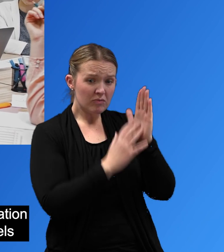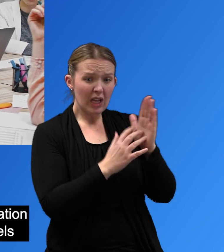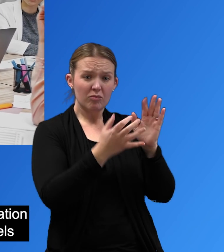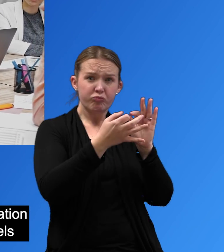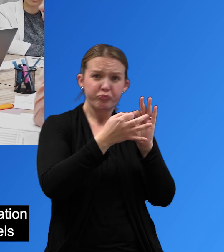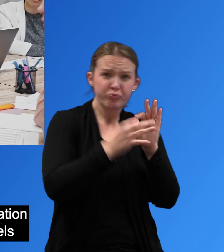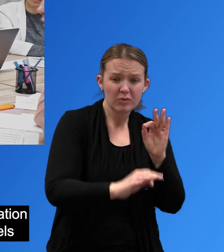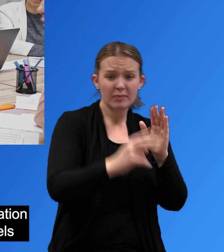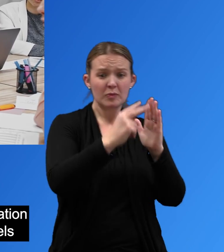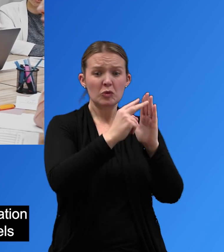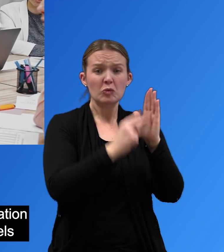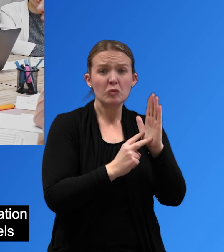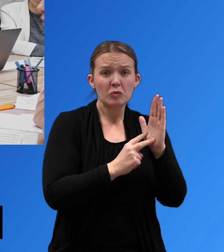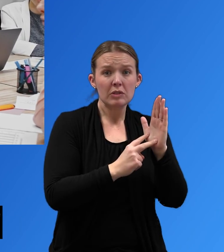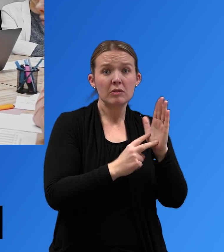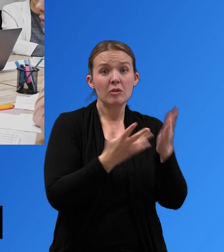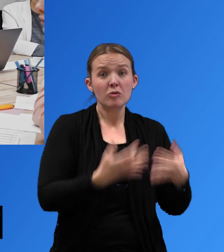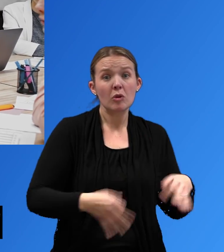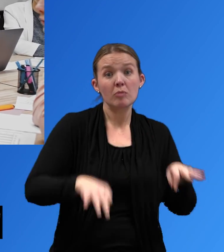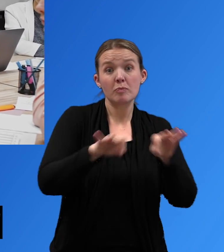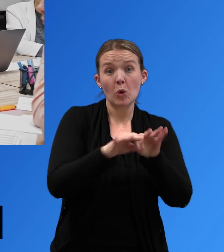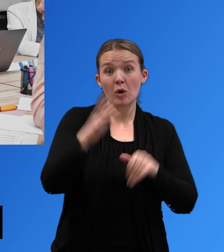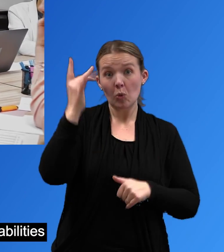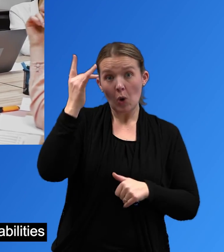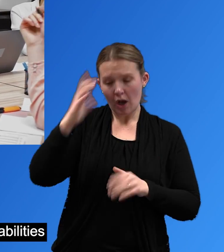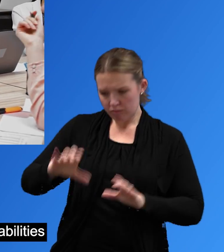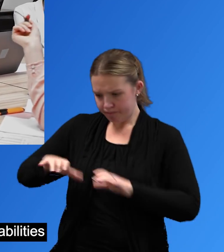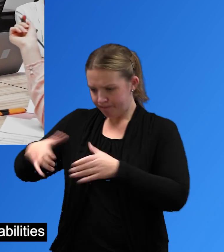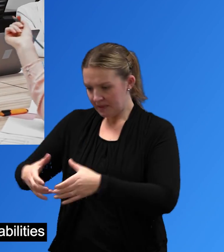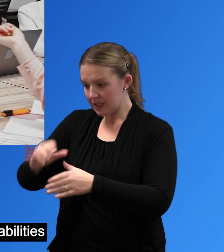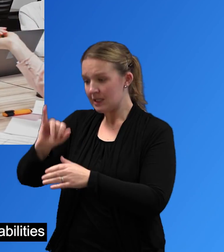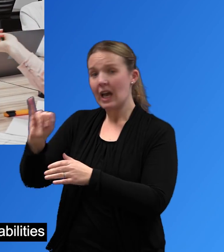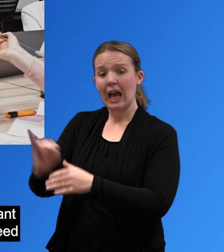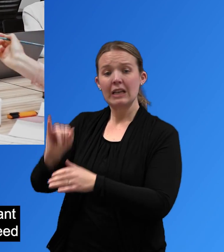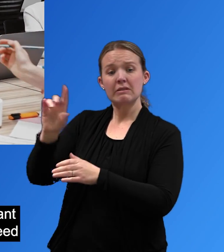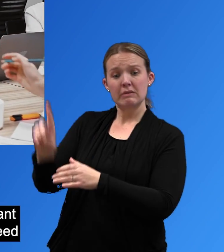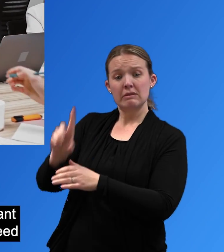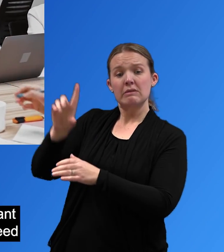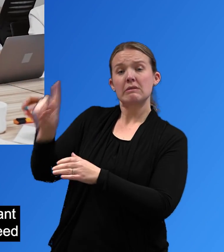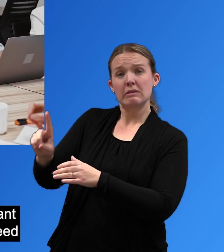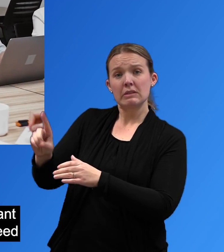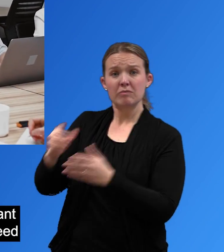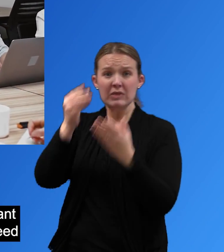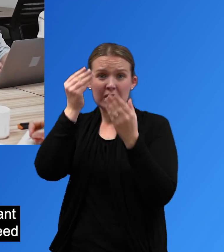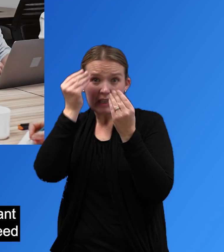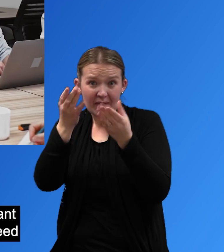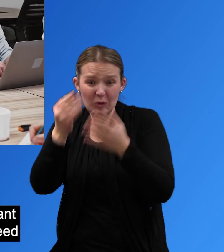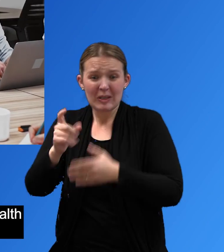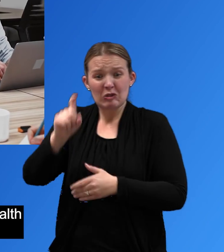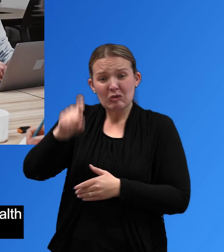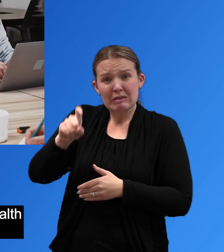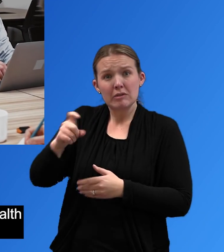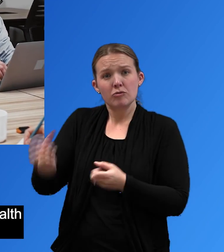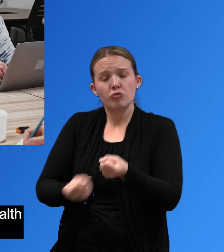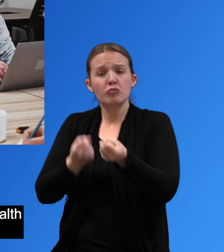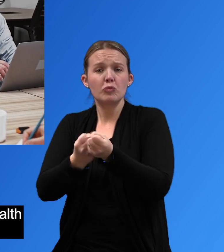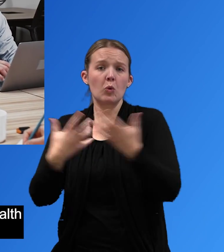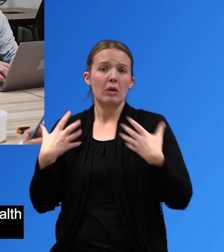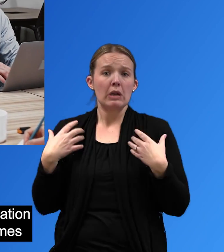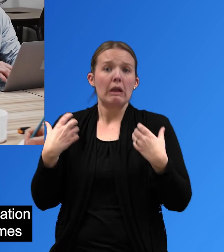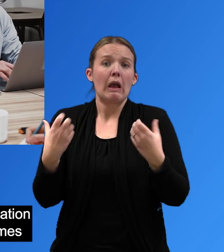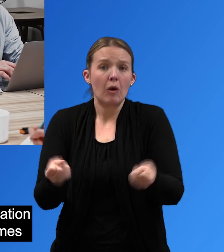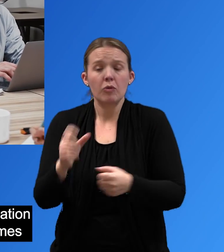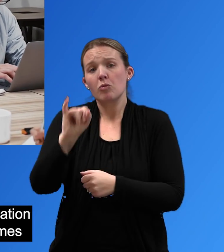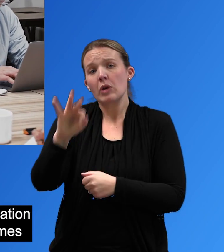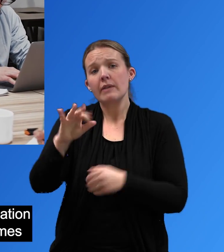Creating text information at appropriate levels can help people with intellectual and developmental disabilities access the important information they need that affects their health and